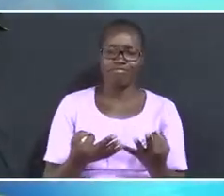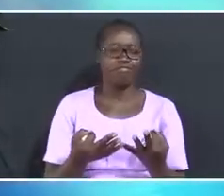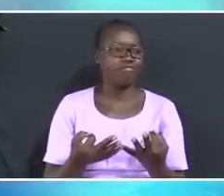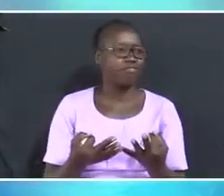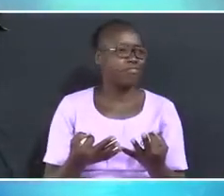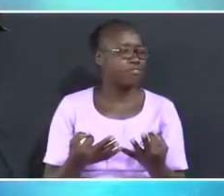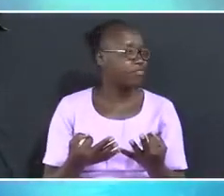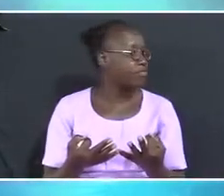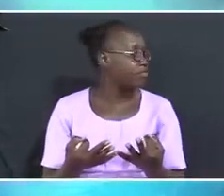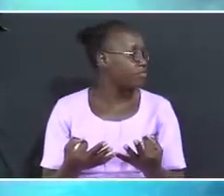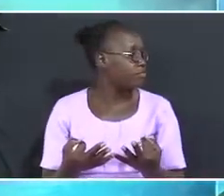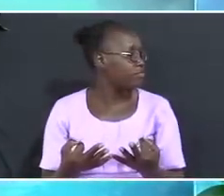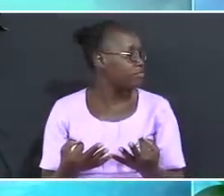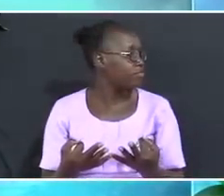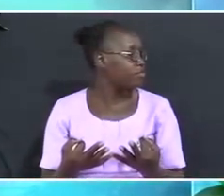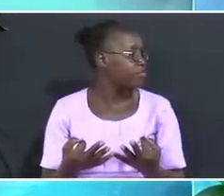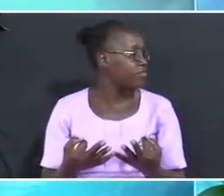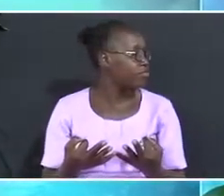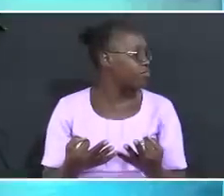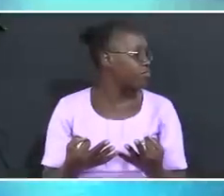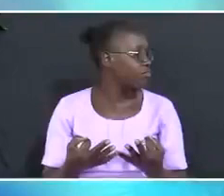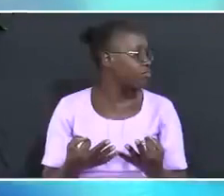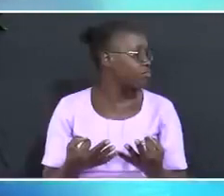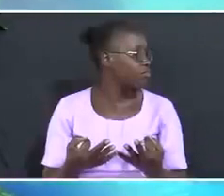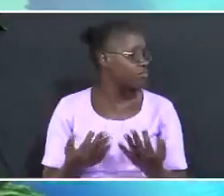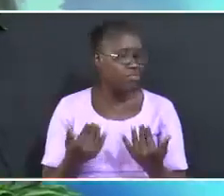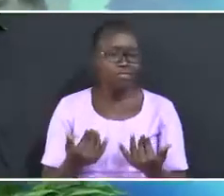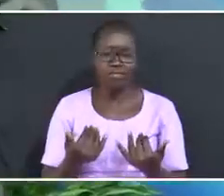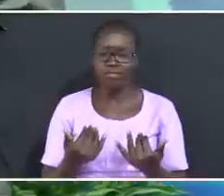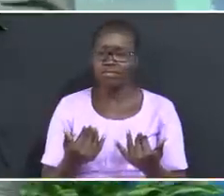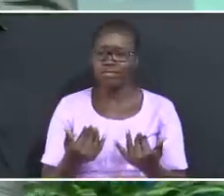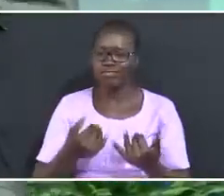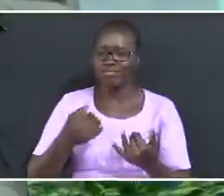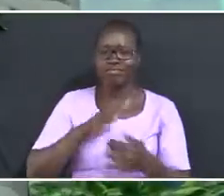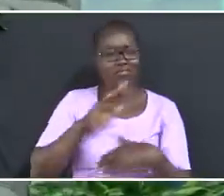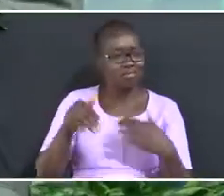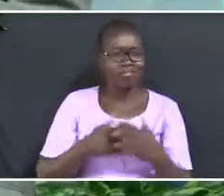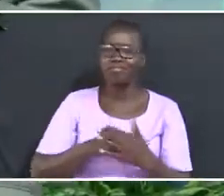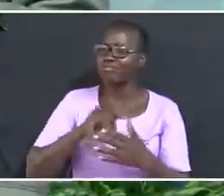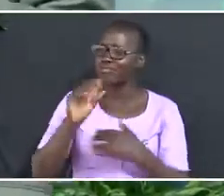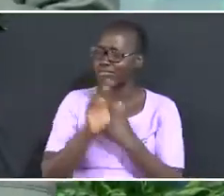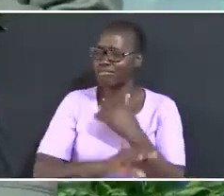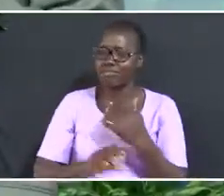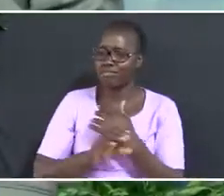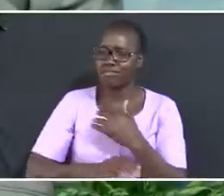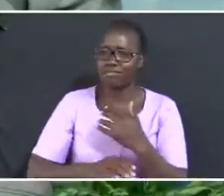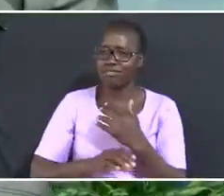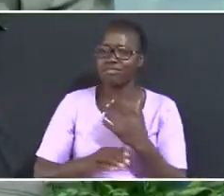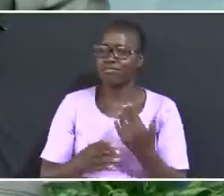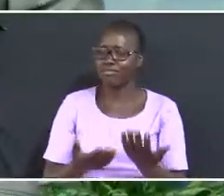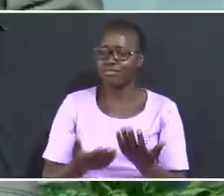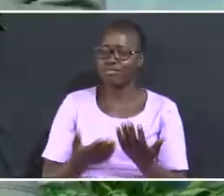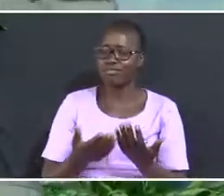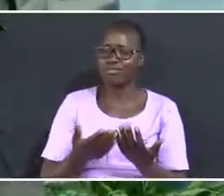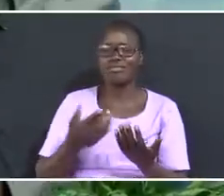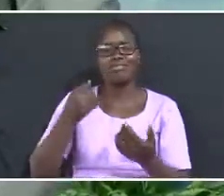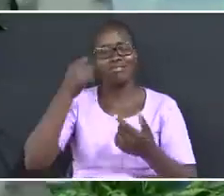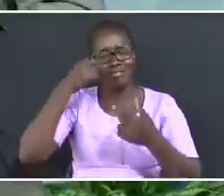You know, like we are mourning our former CS, and today the brother is being